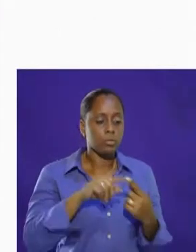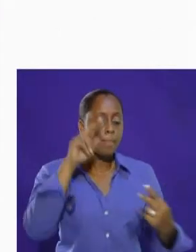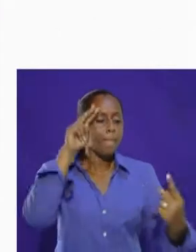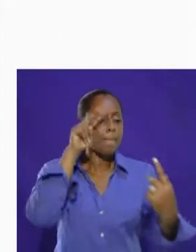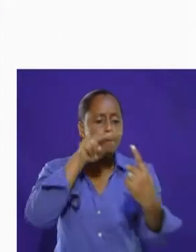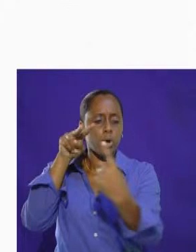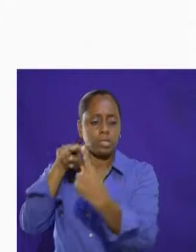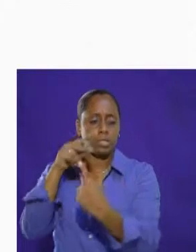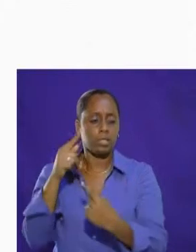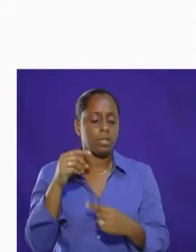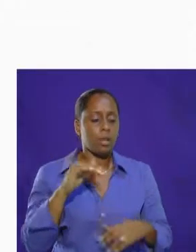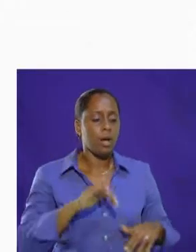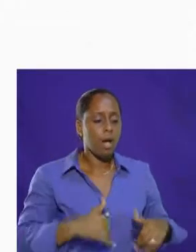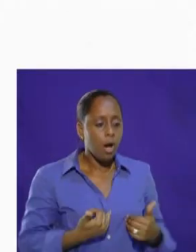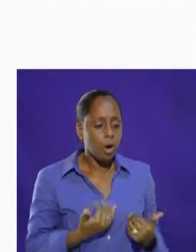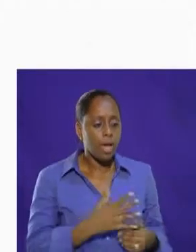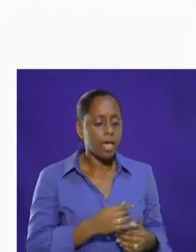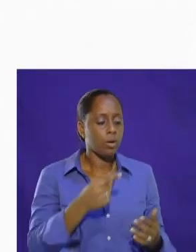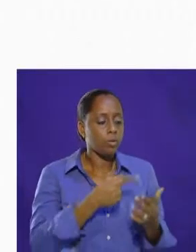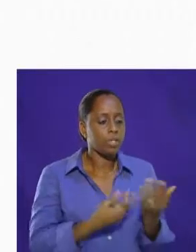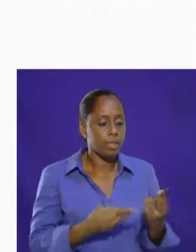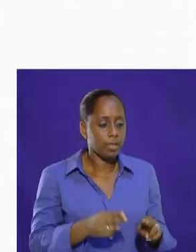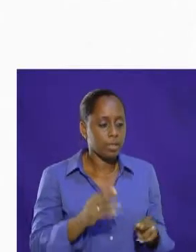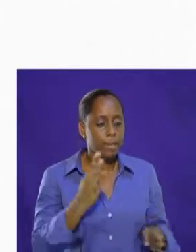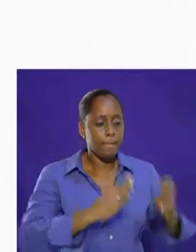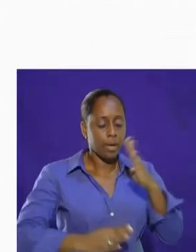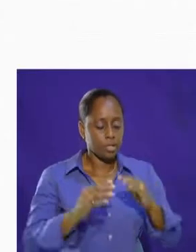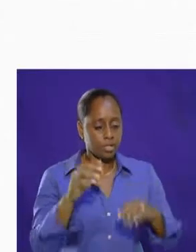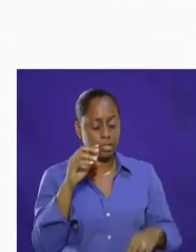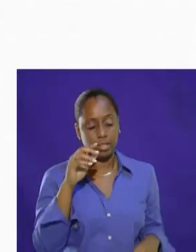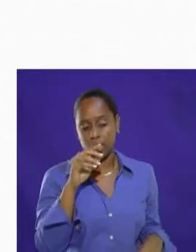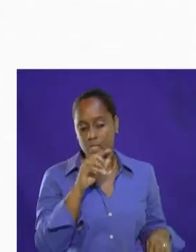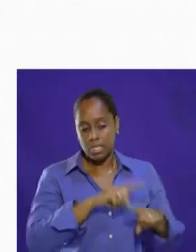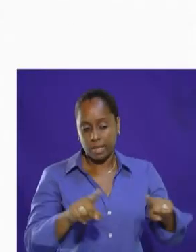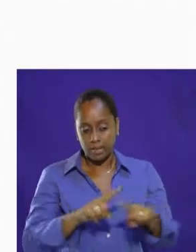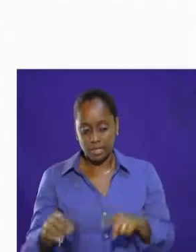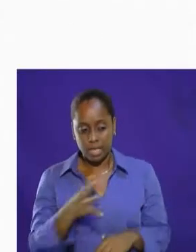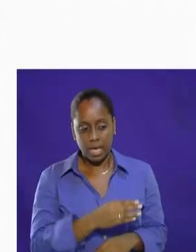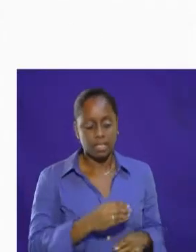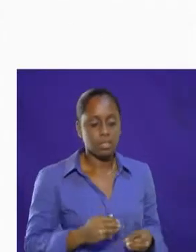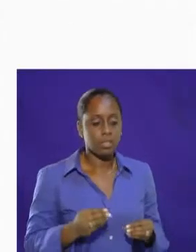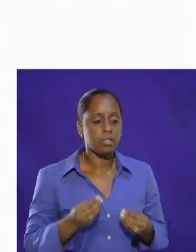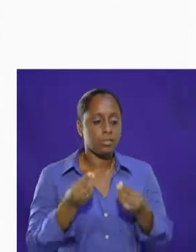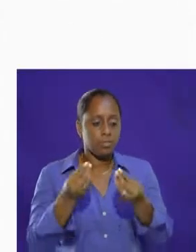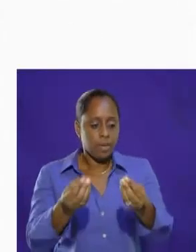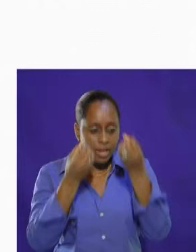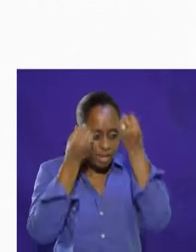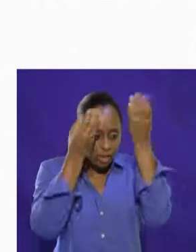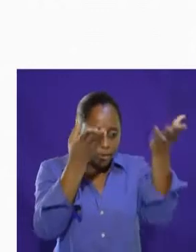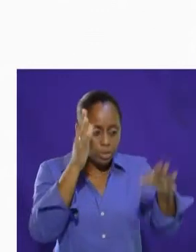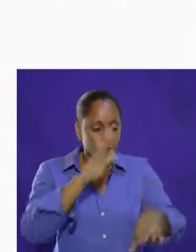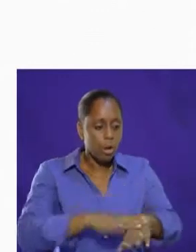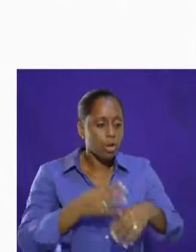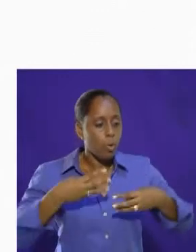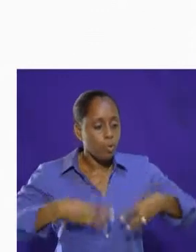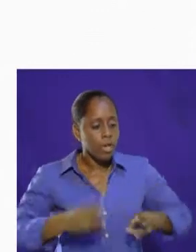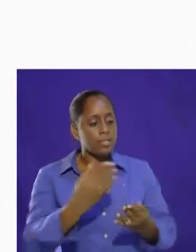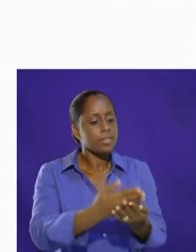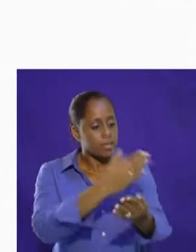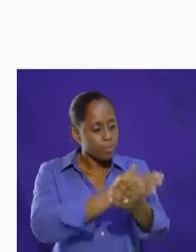and trends of biological diversity and to provide information on ways to improve the effectiveness